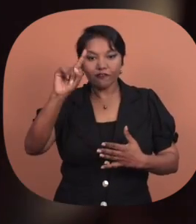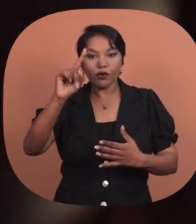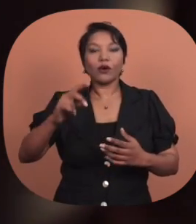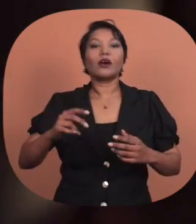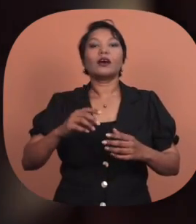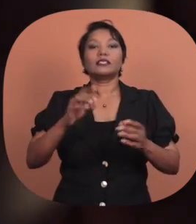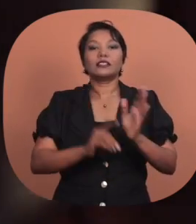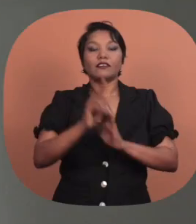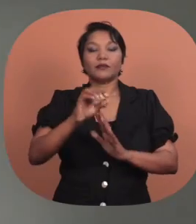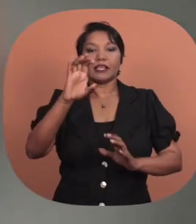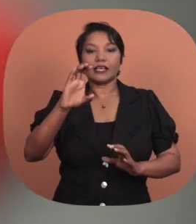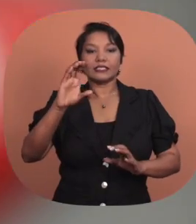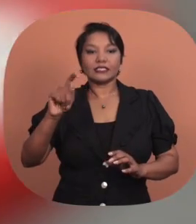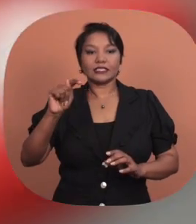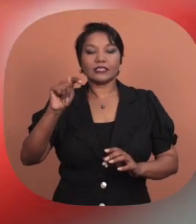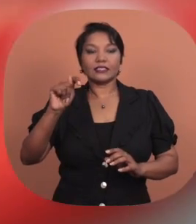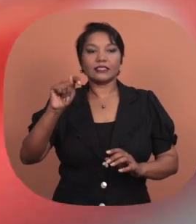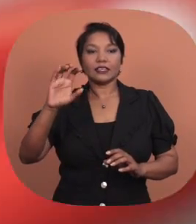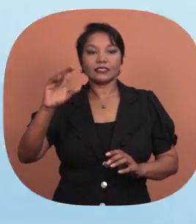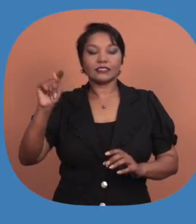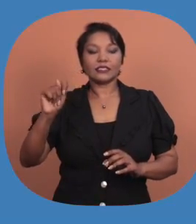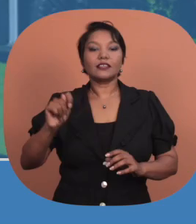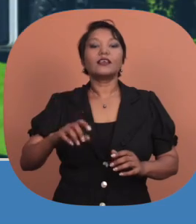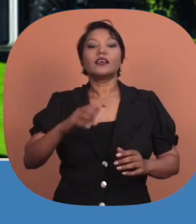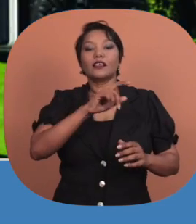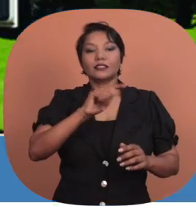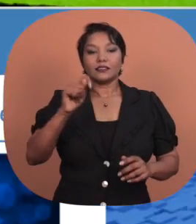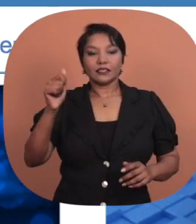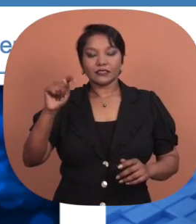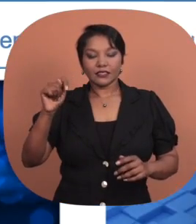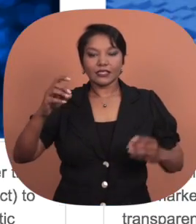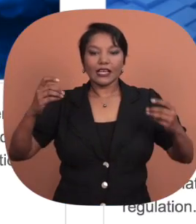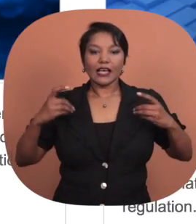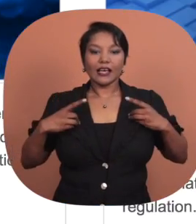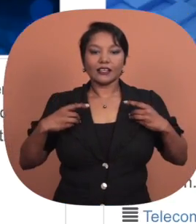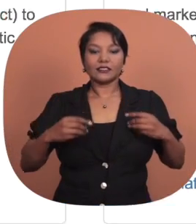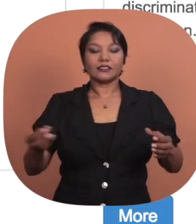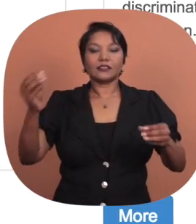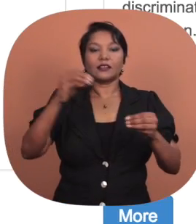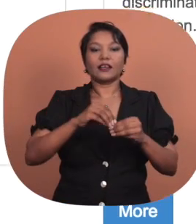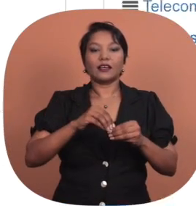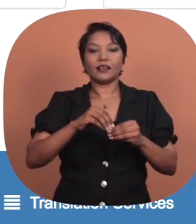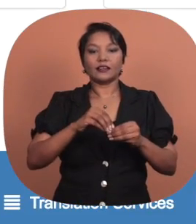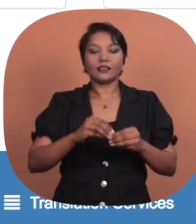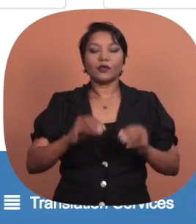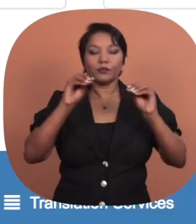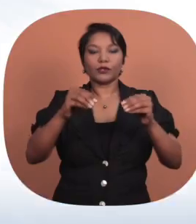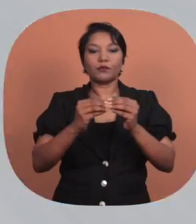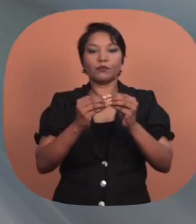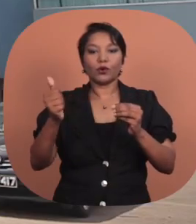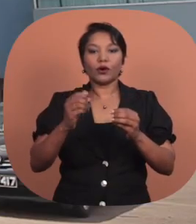in innovation, the Telecommunications Authority has introduced numerous online gateways through which information can be